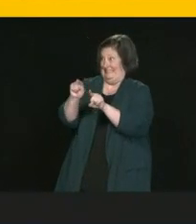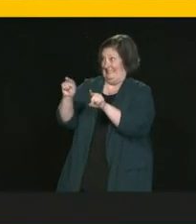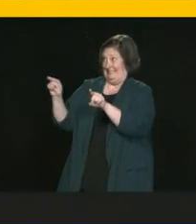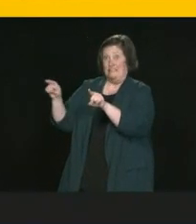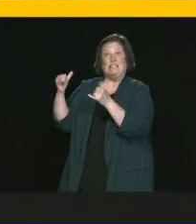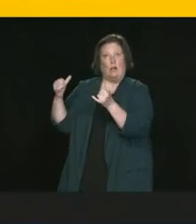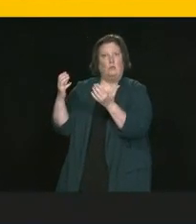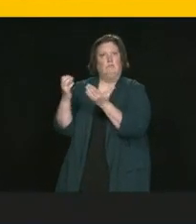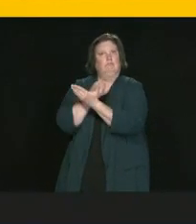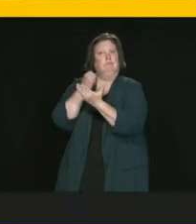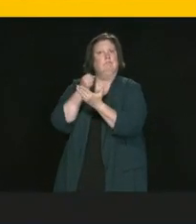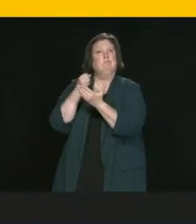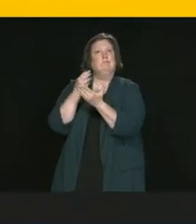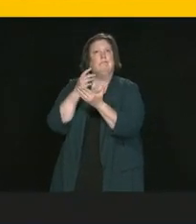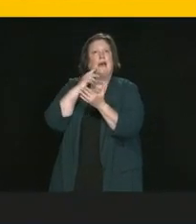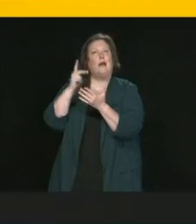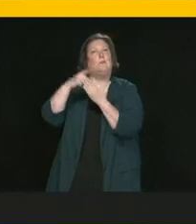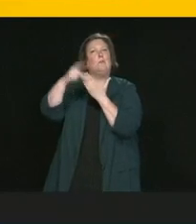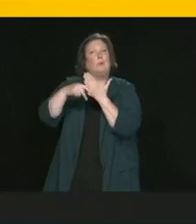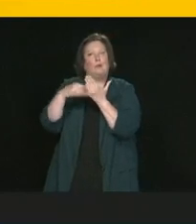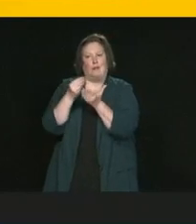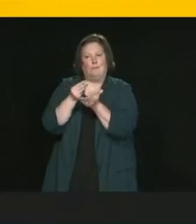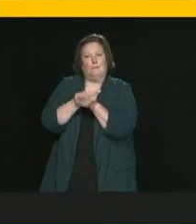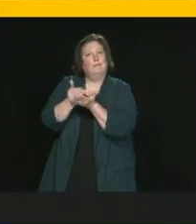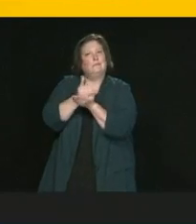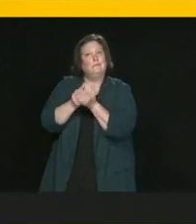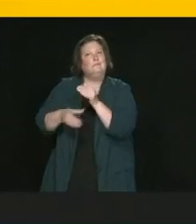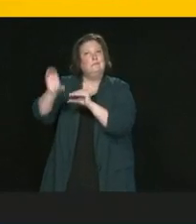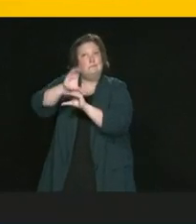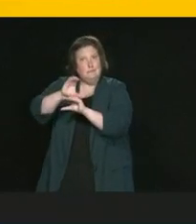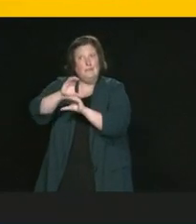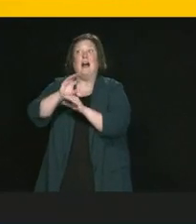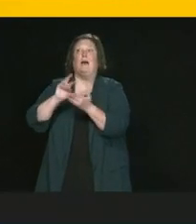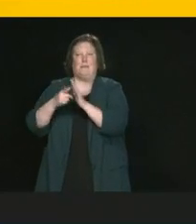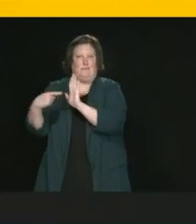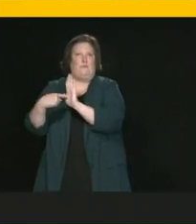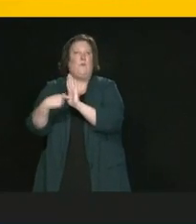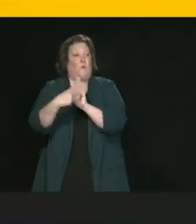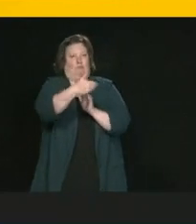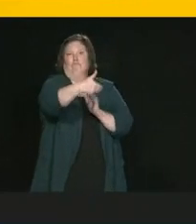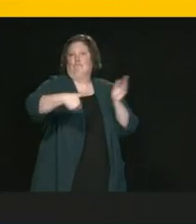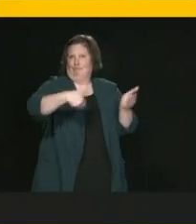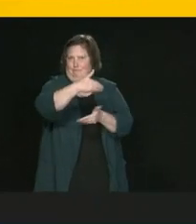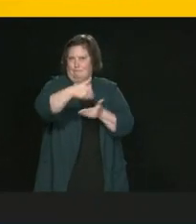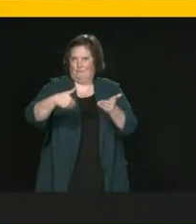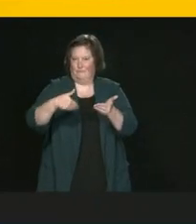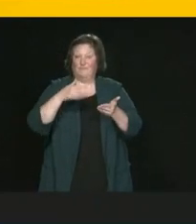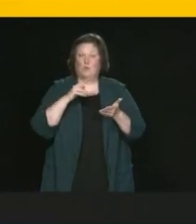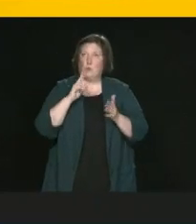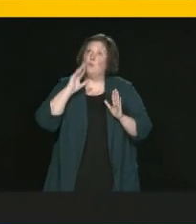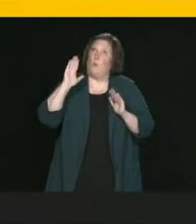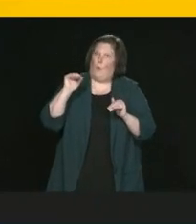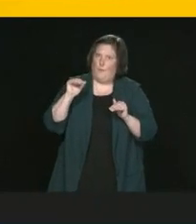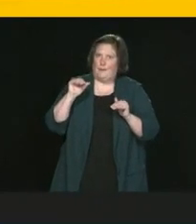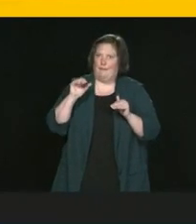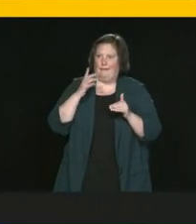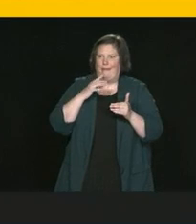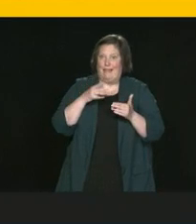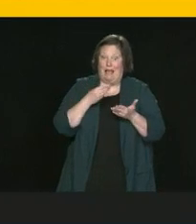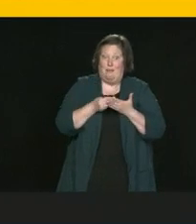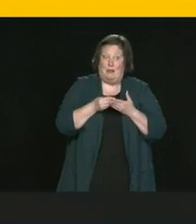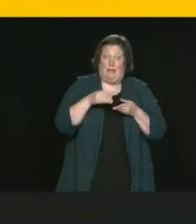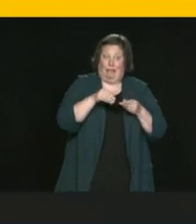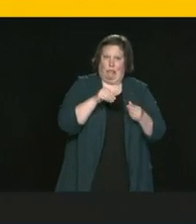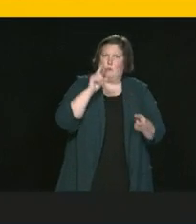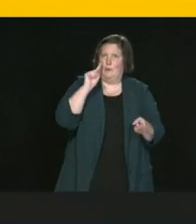subsidy, and we hope that that will cost less, but we'll be able to provide more detailed